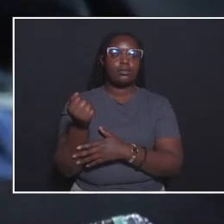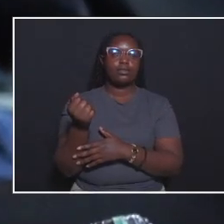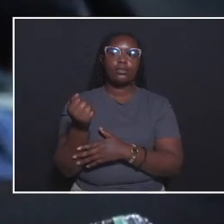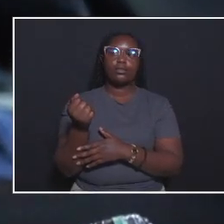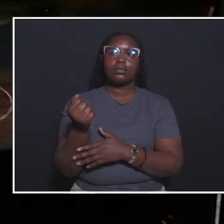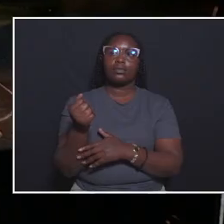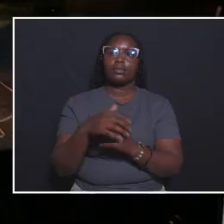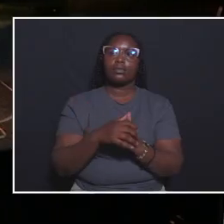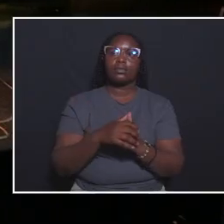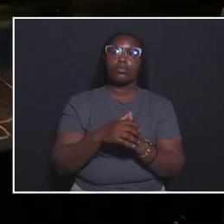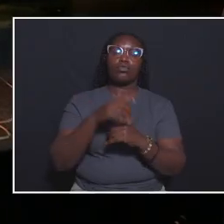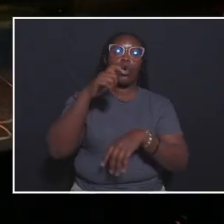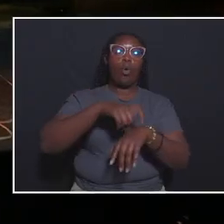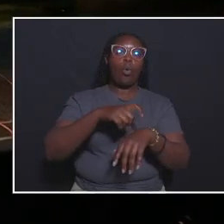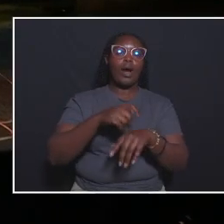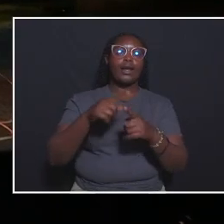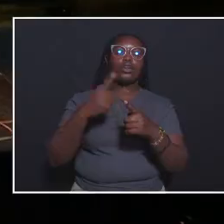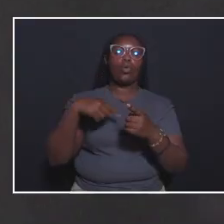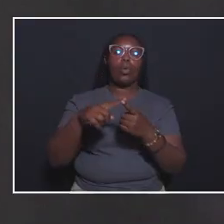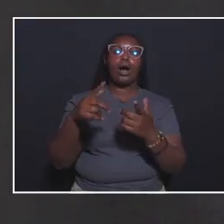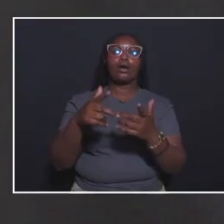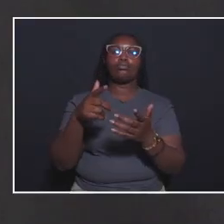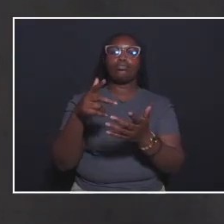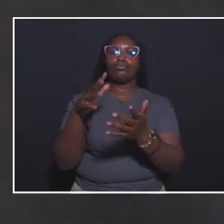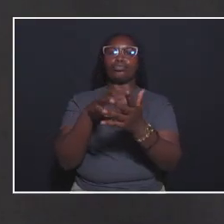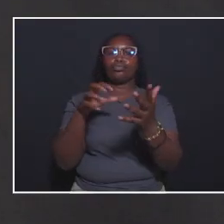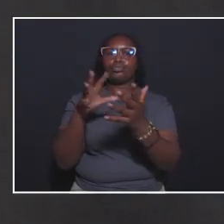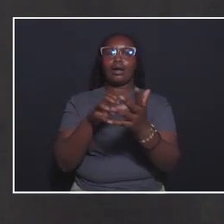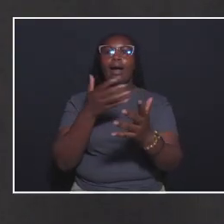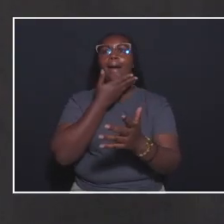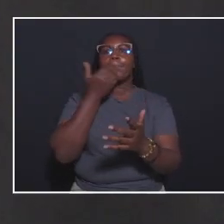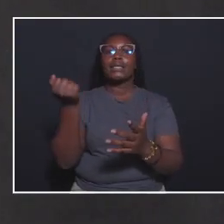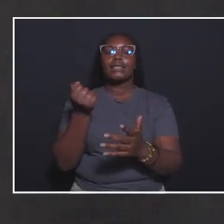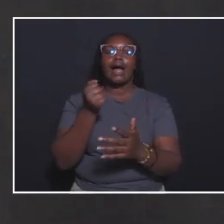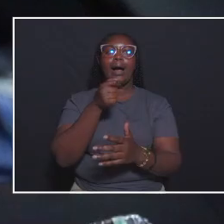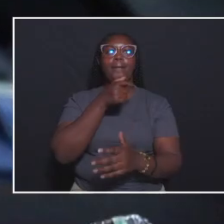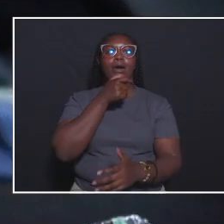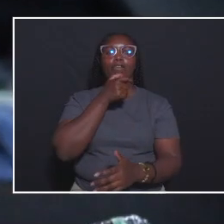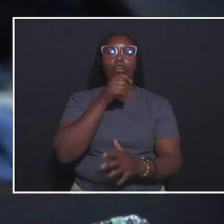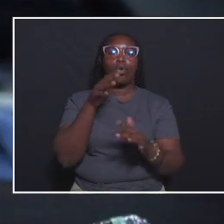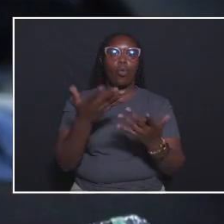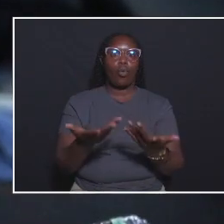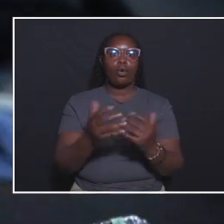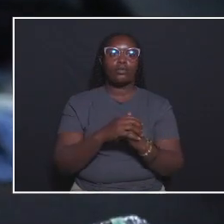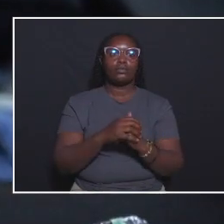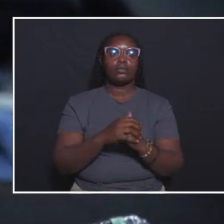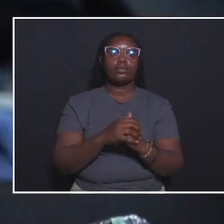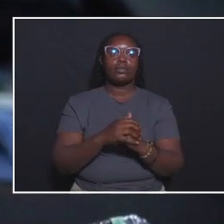Oh, when you're recording on set, during production, Yes. what microphone is best? Yeah. A sound card or a Zoom?